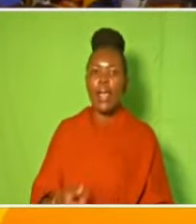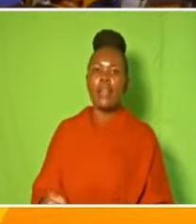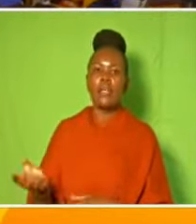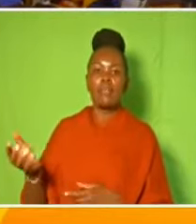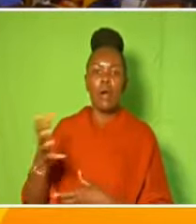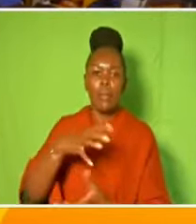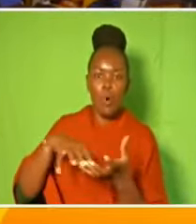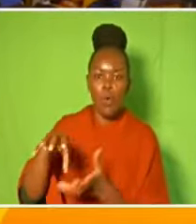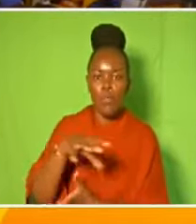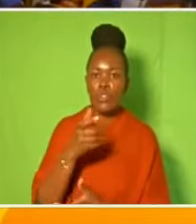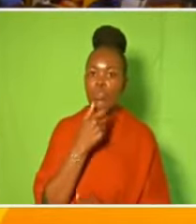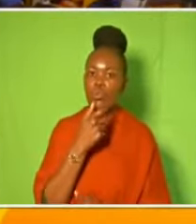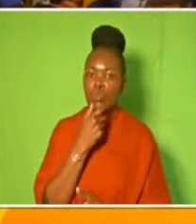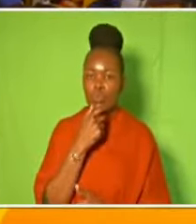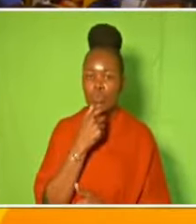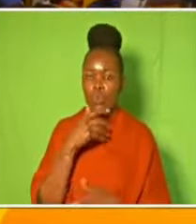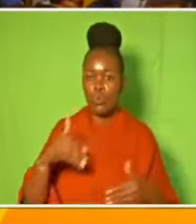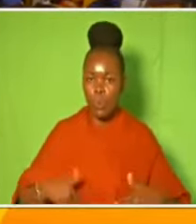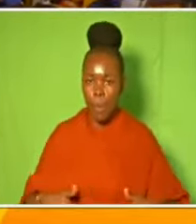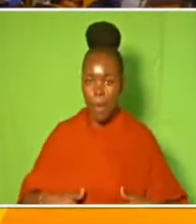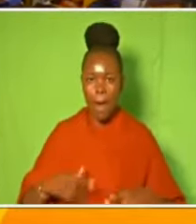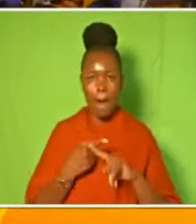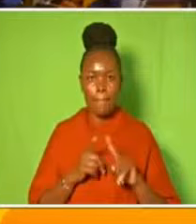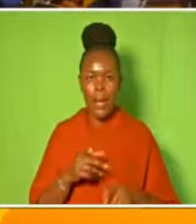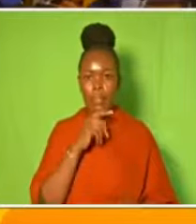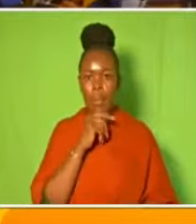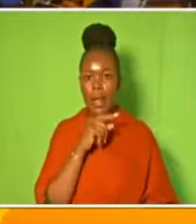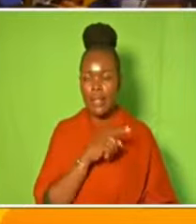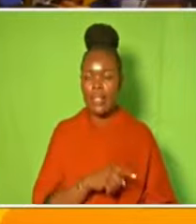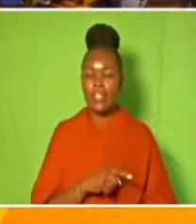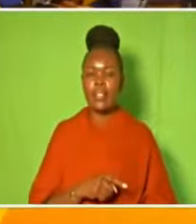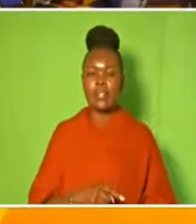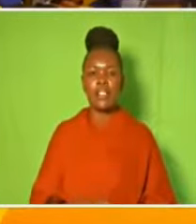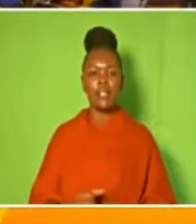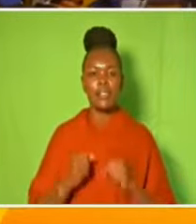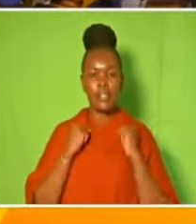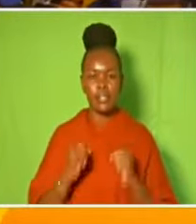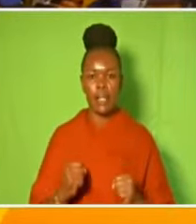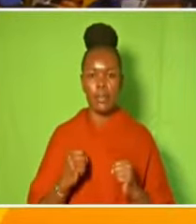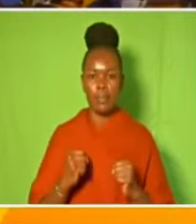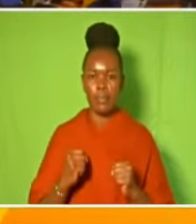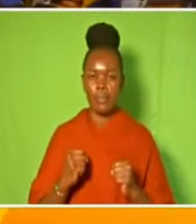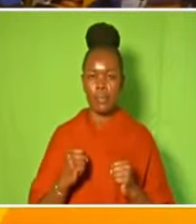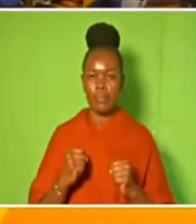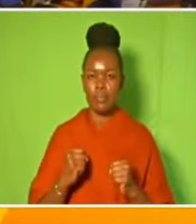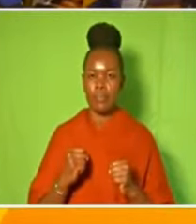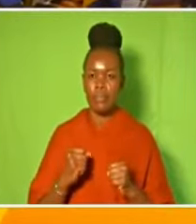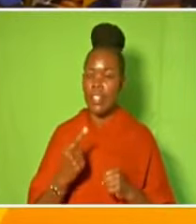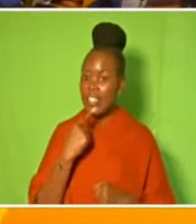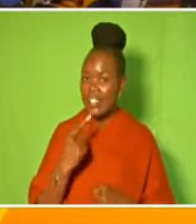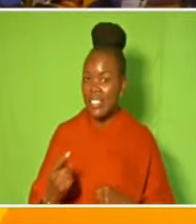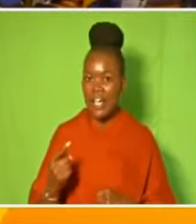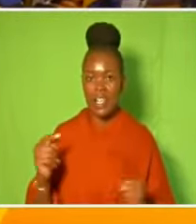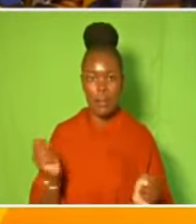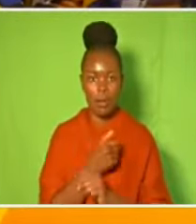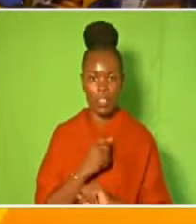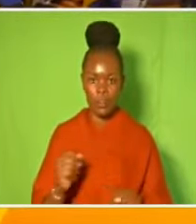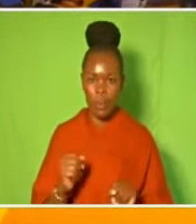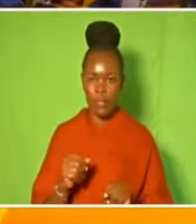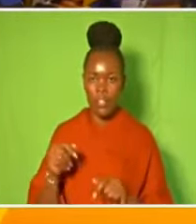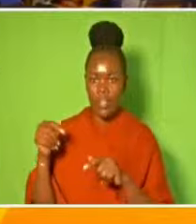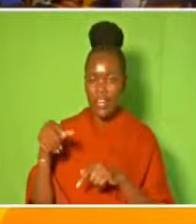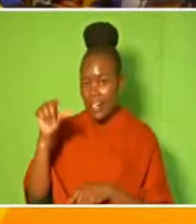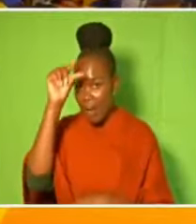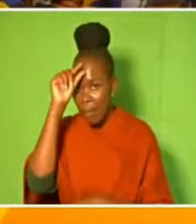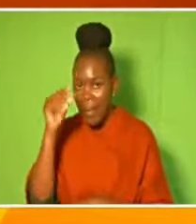this young man had stood firm and had stood the test of time. Hawajamnunua. So